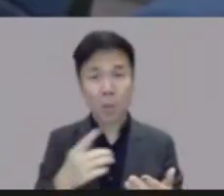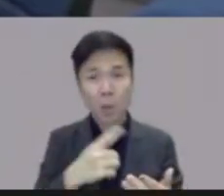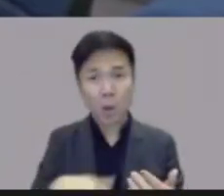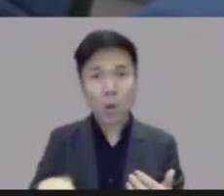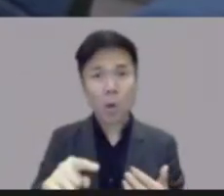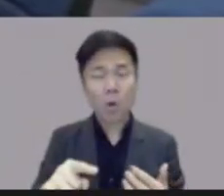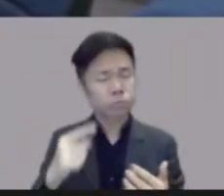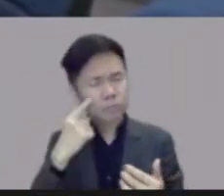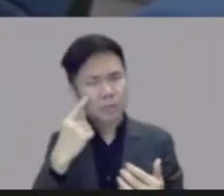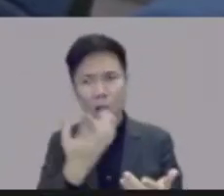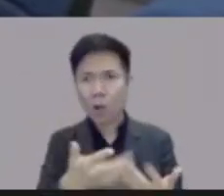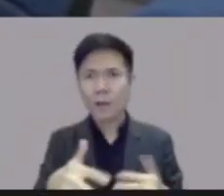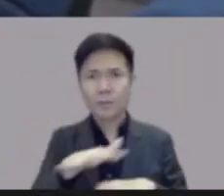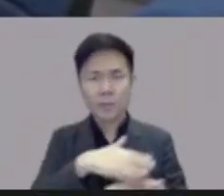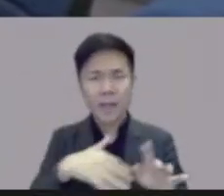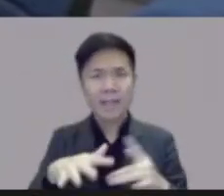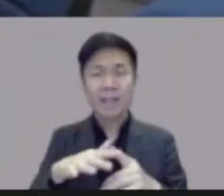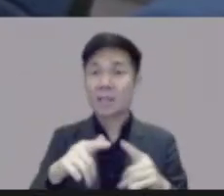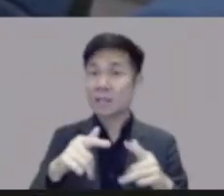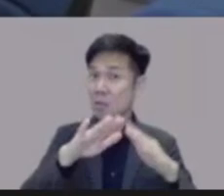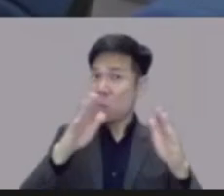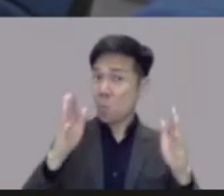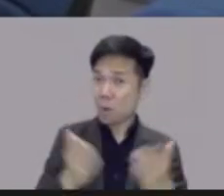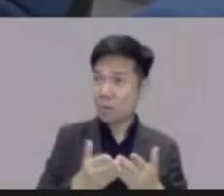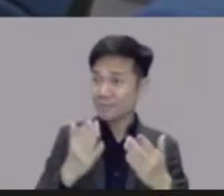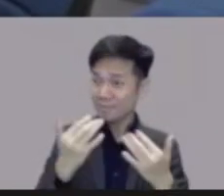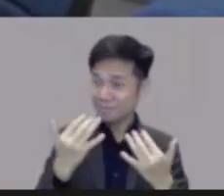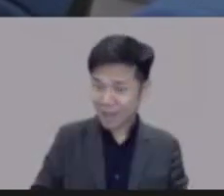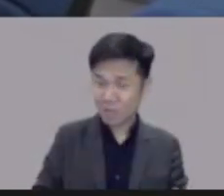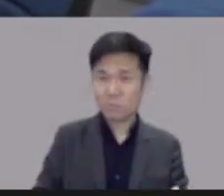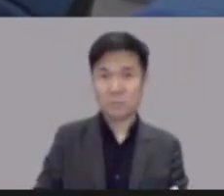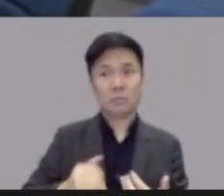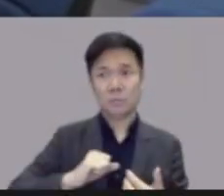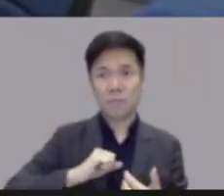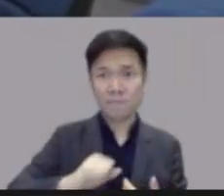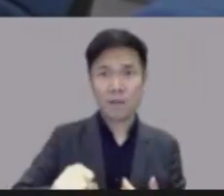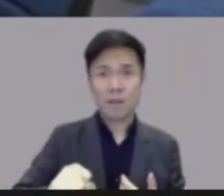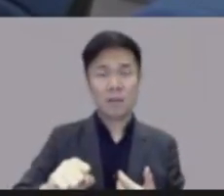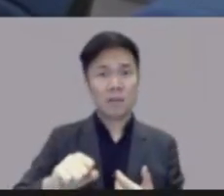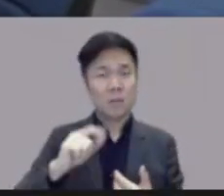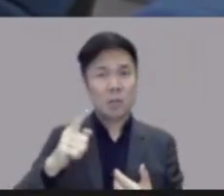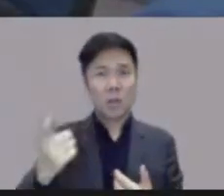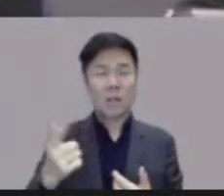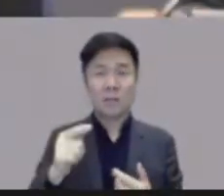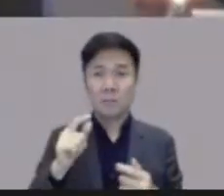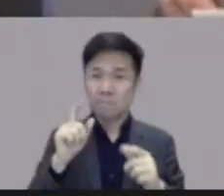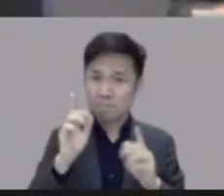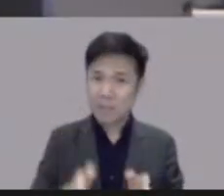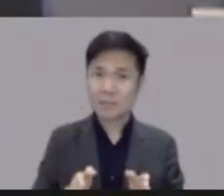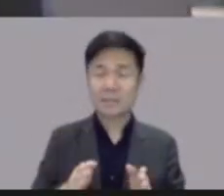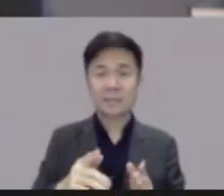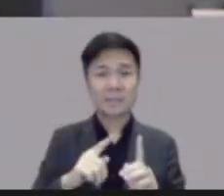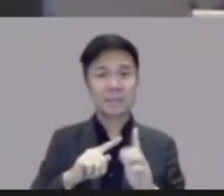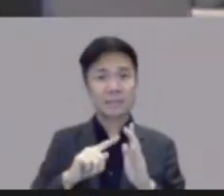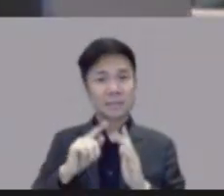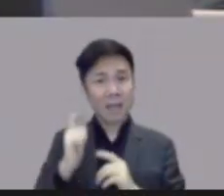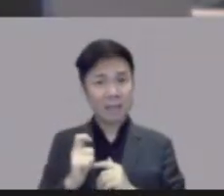our societies and planets before it is too late because charity begins at home I thank you